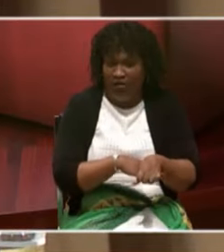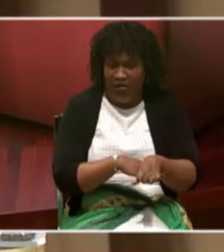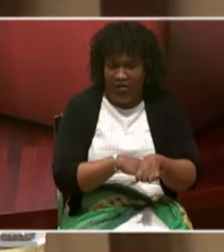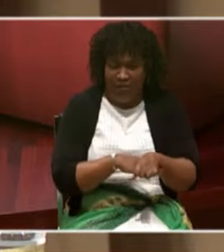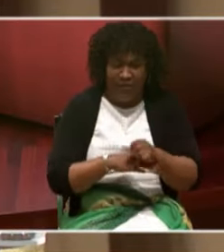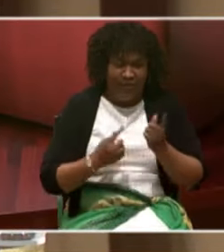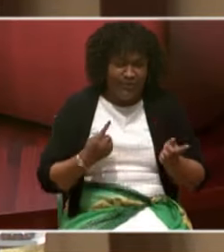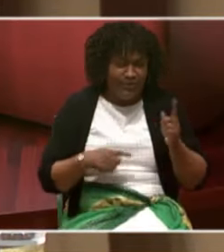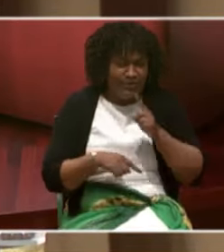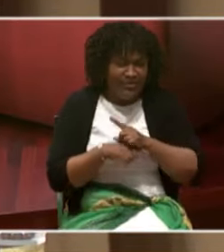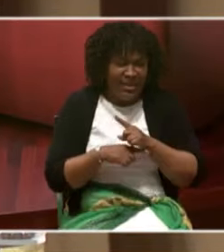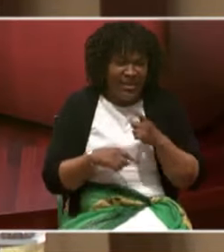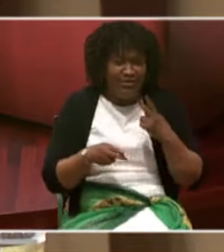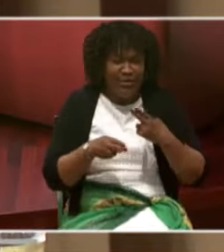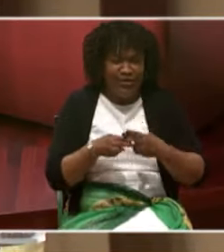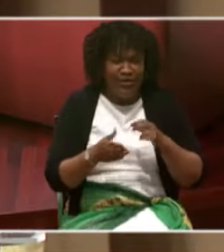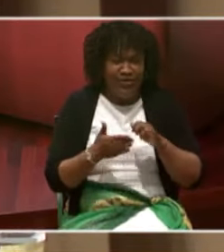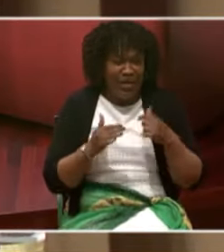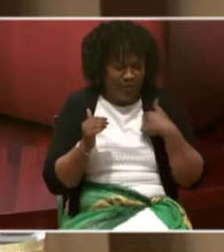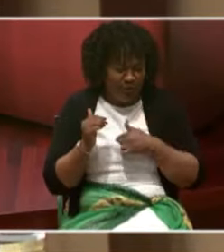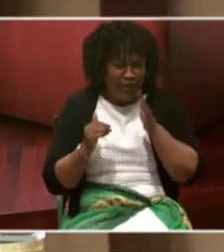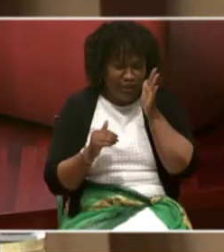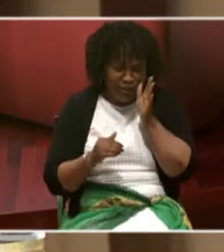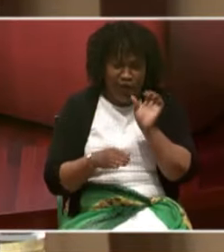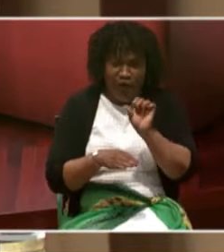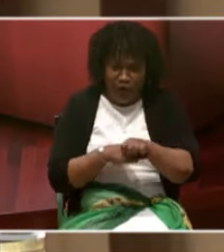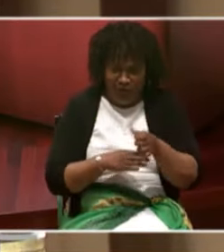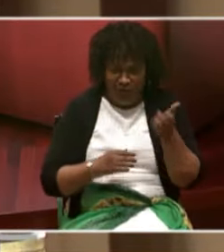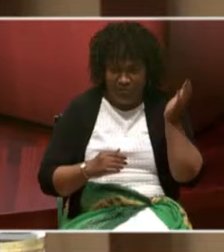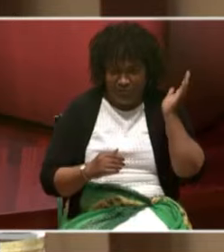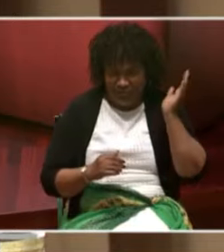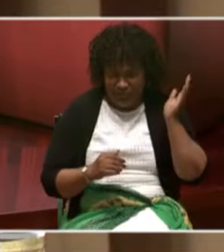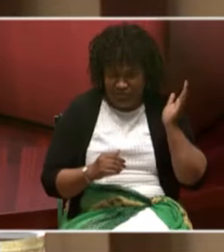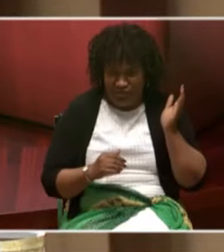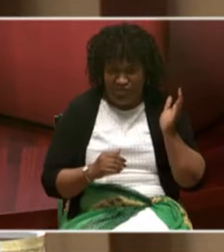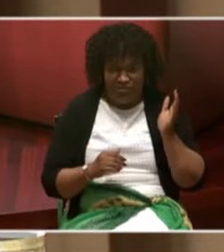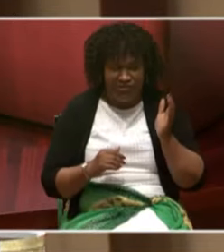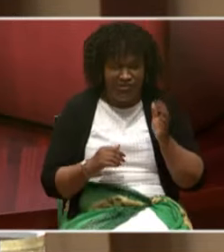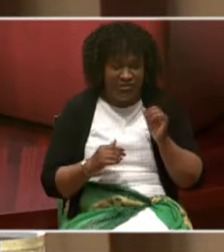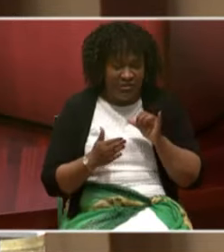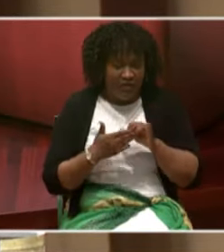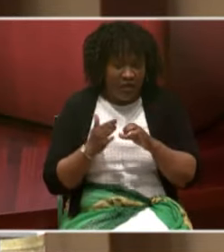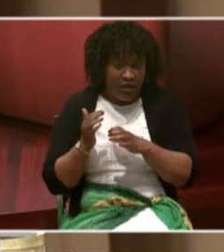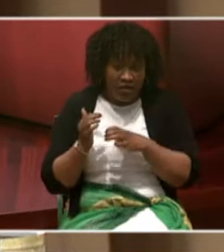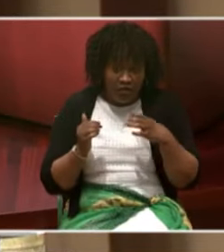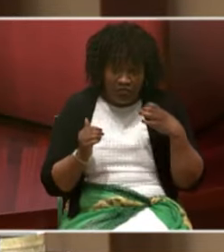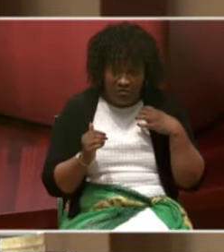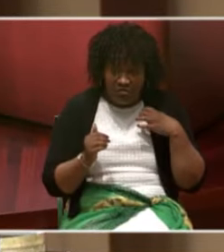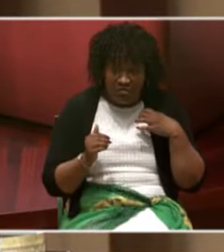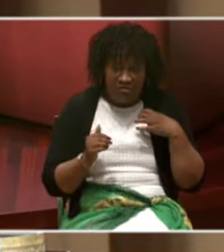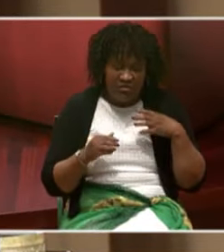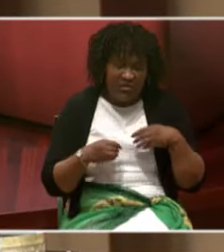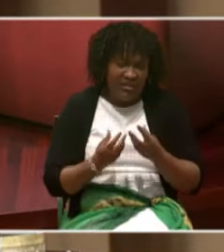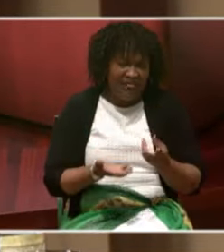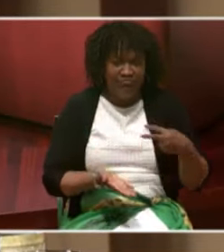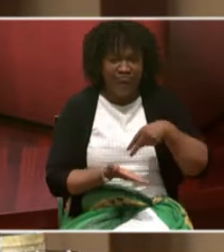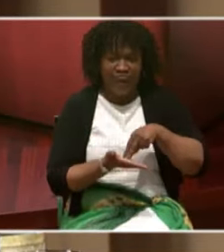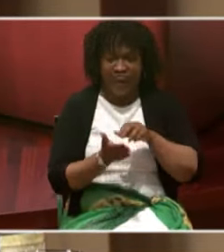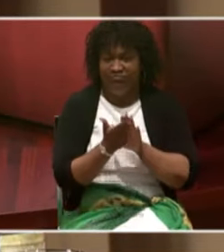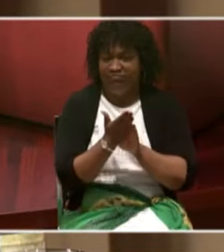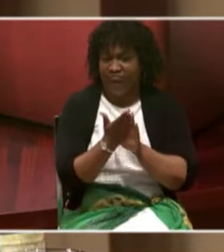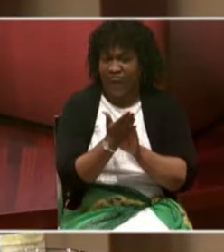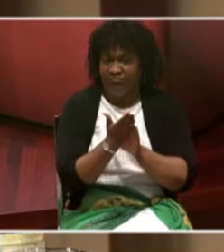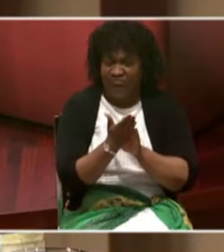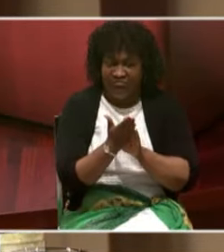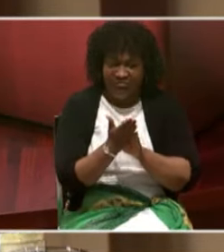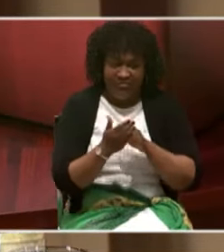It was a wonderful coalition, a coalition of conscience, we called it. But you know, before the march itself, President Kennedy had